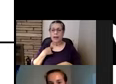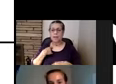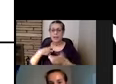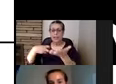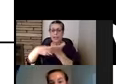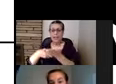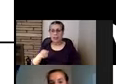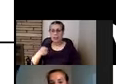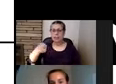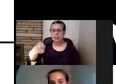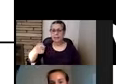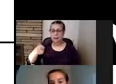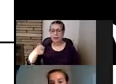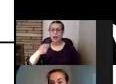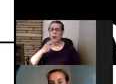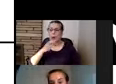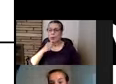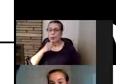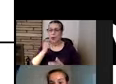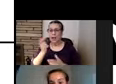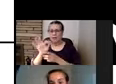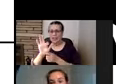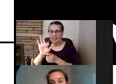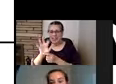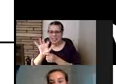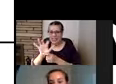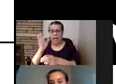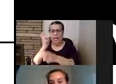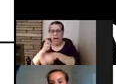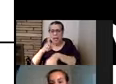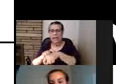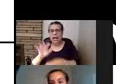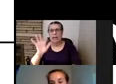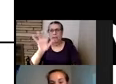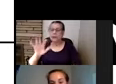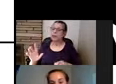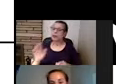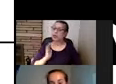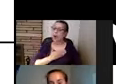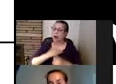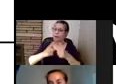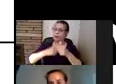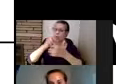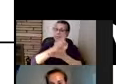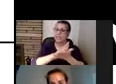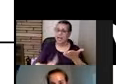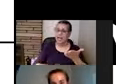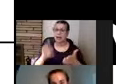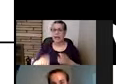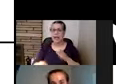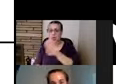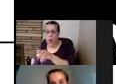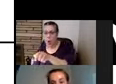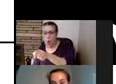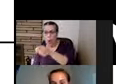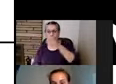was difficult for users with limited manual dexterity to operate. So in the original design, users had to open a door in an